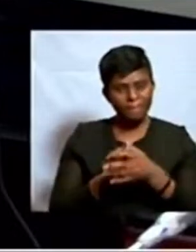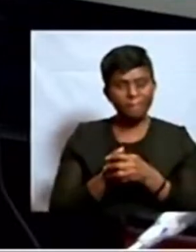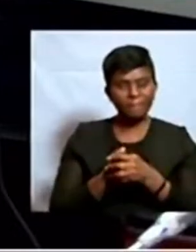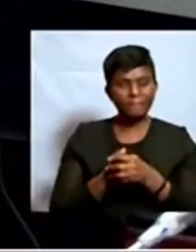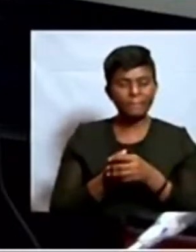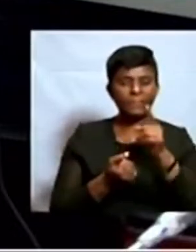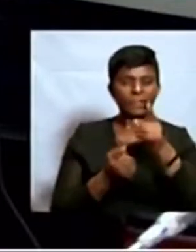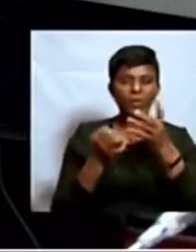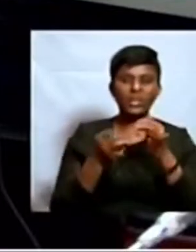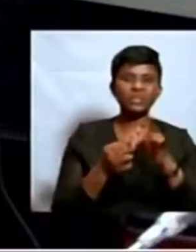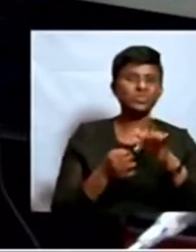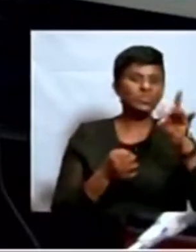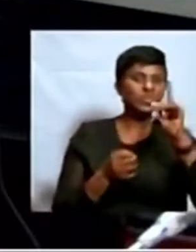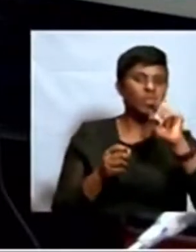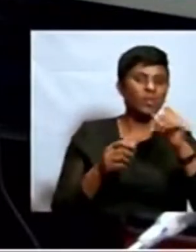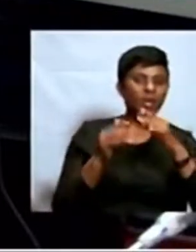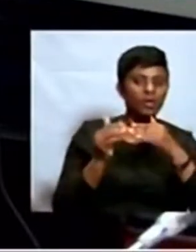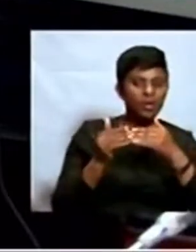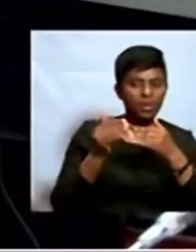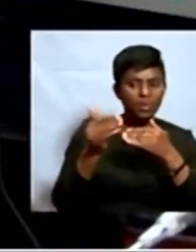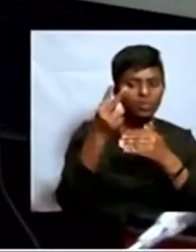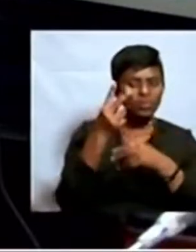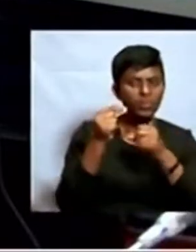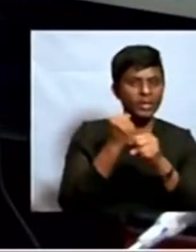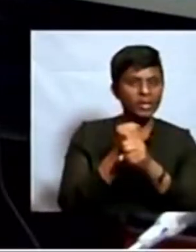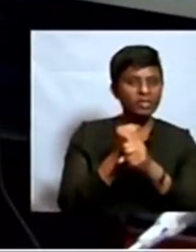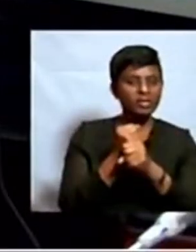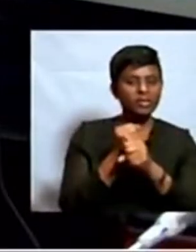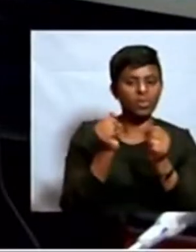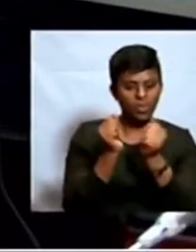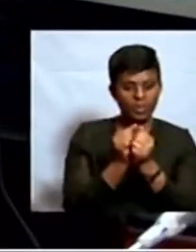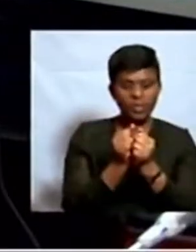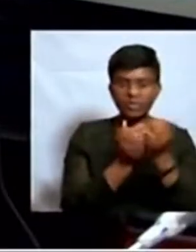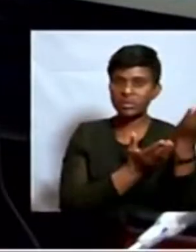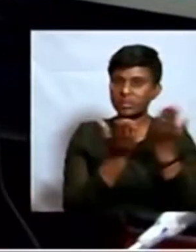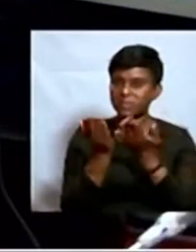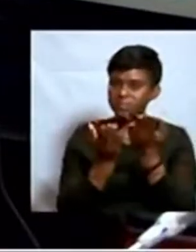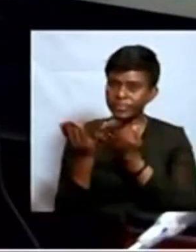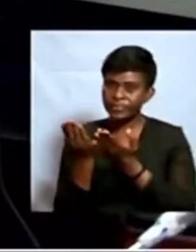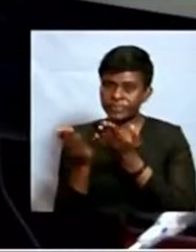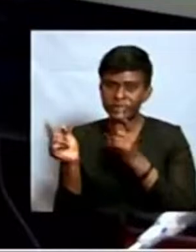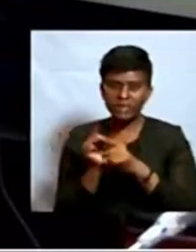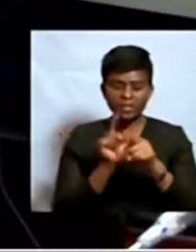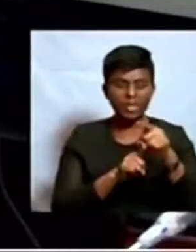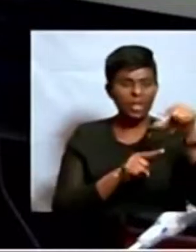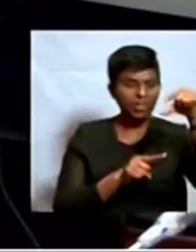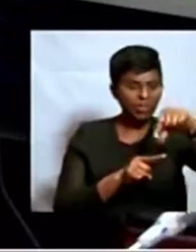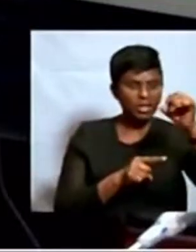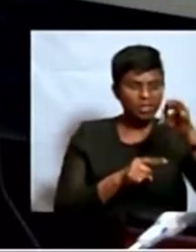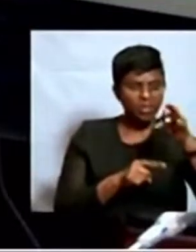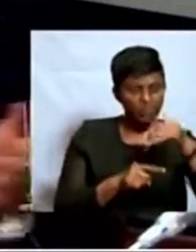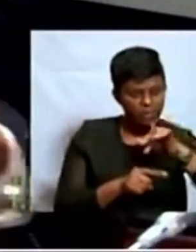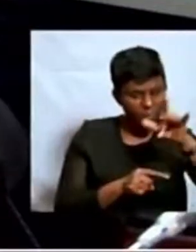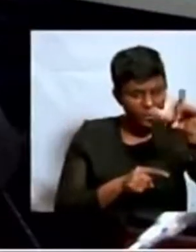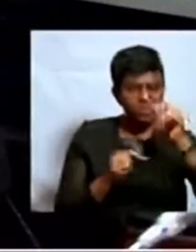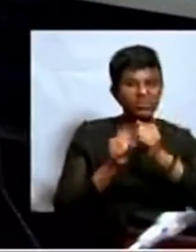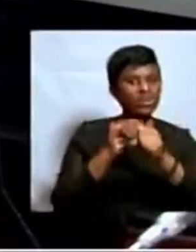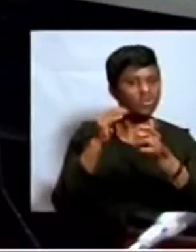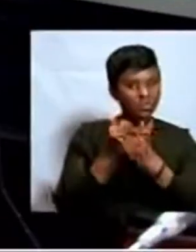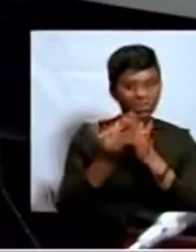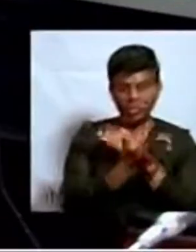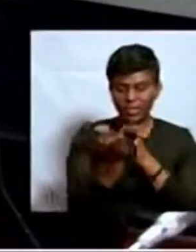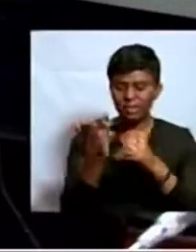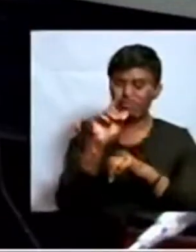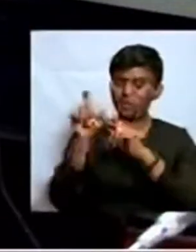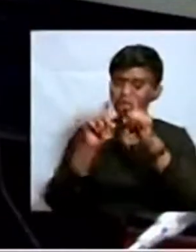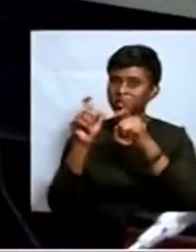where you want to be, say in the next 2 years, in terms of service, in terms of the quality of the planes, and all these